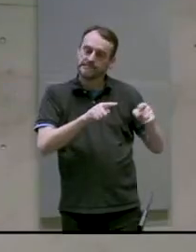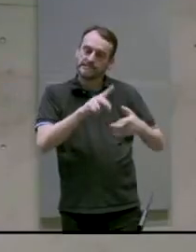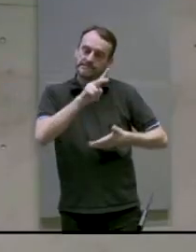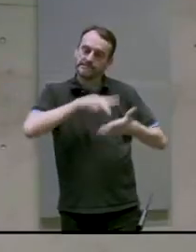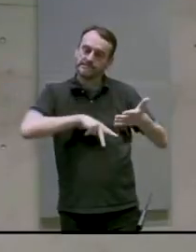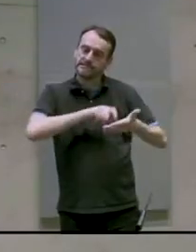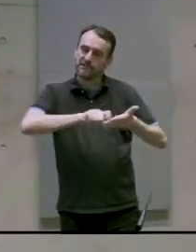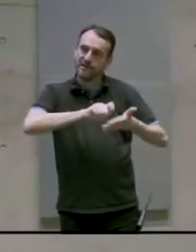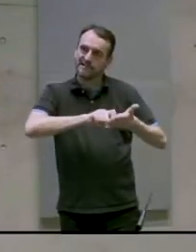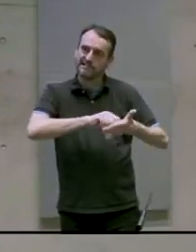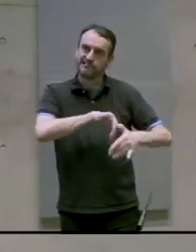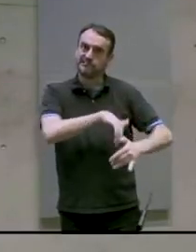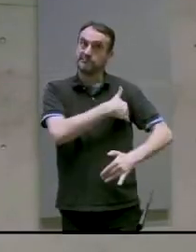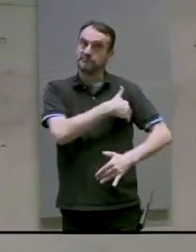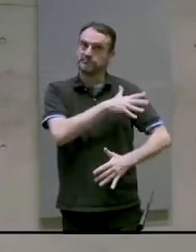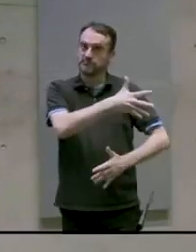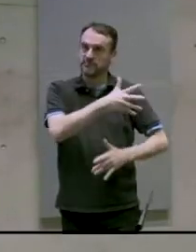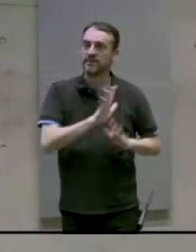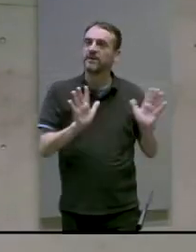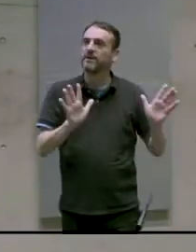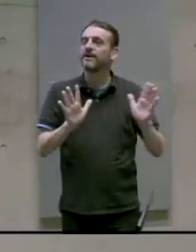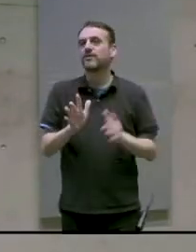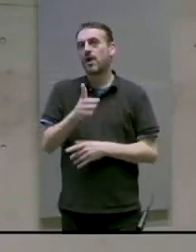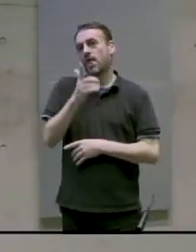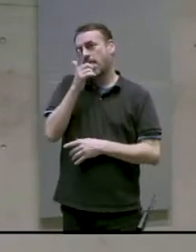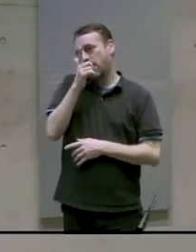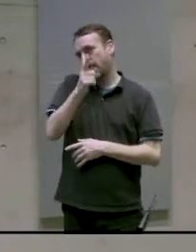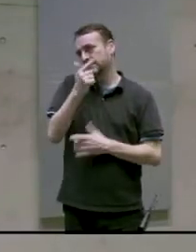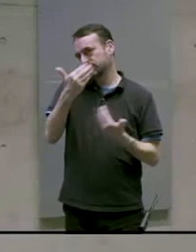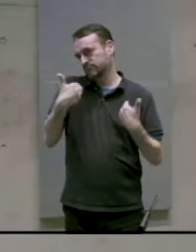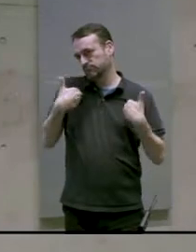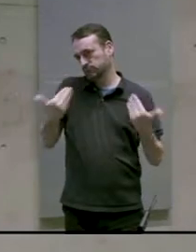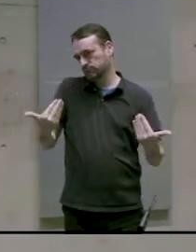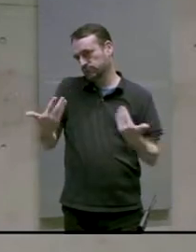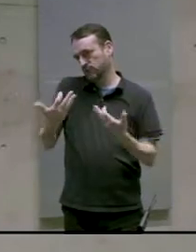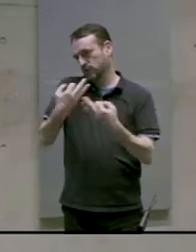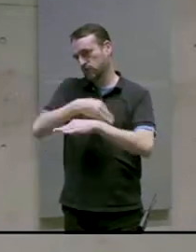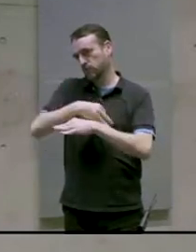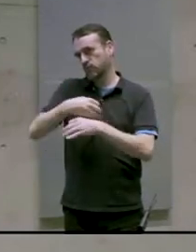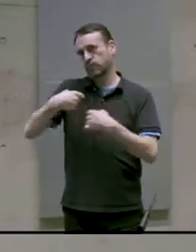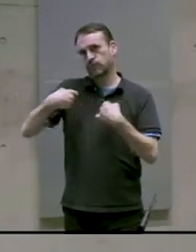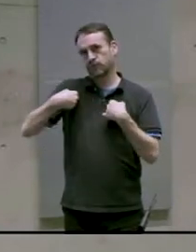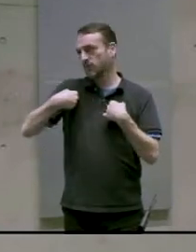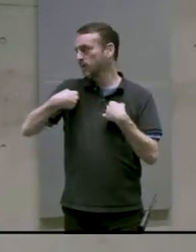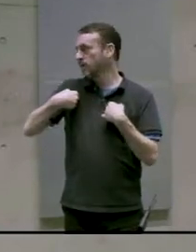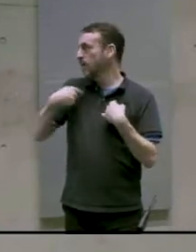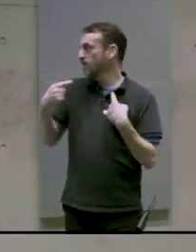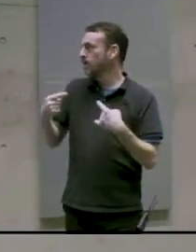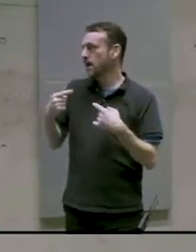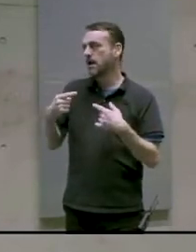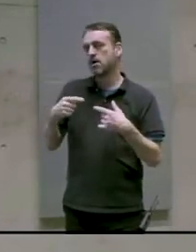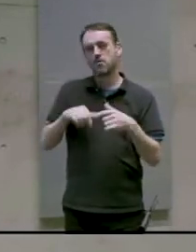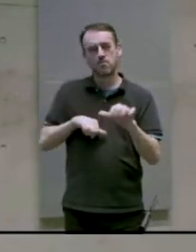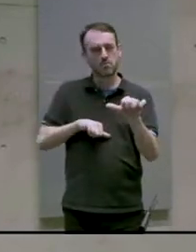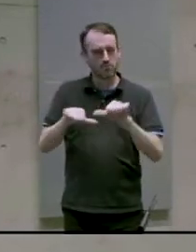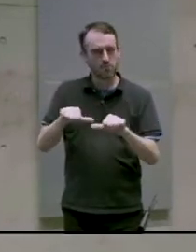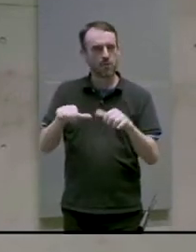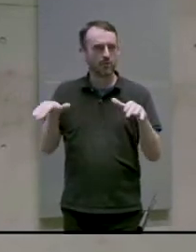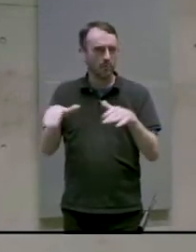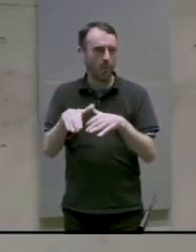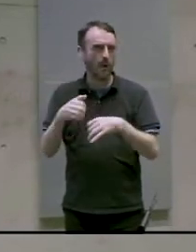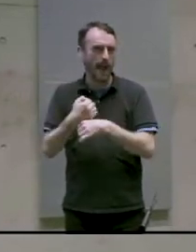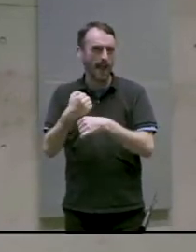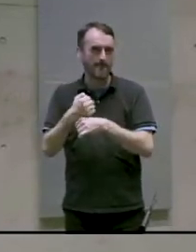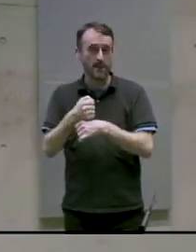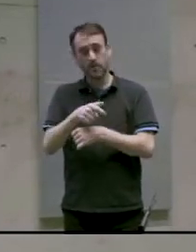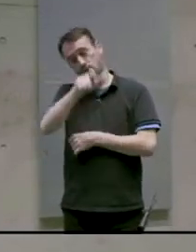and writing. Luckily, we had an excuse. We were making very small games. But your